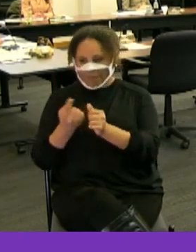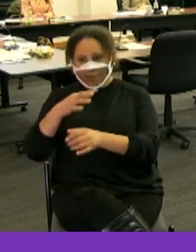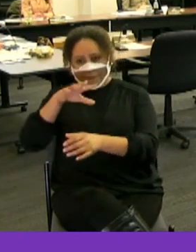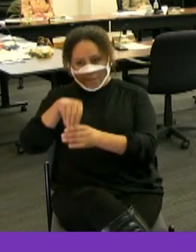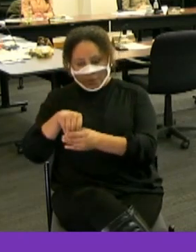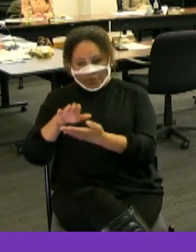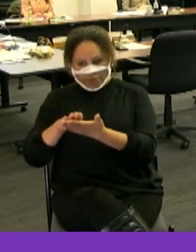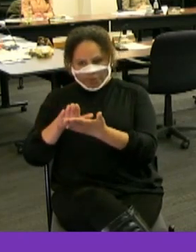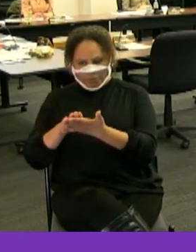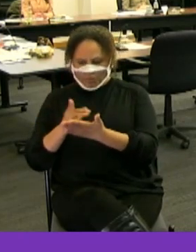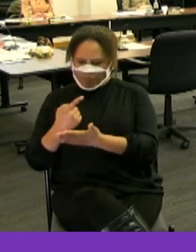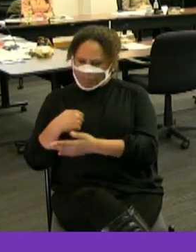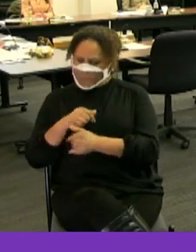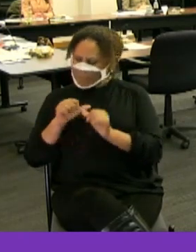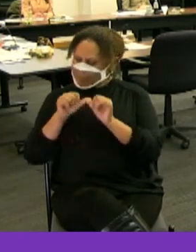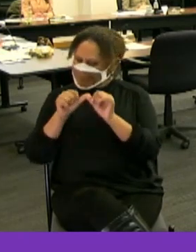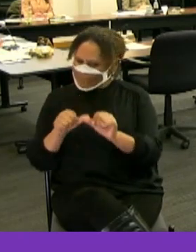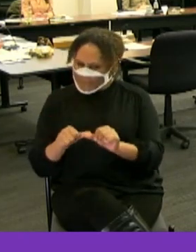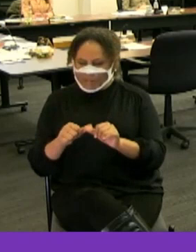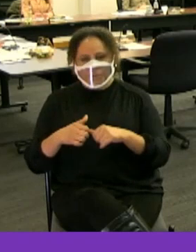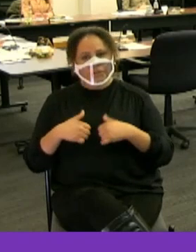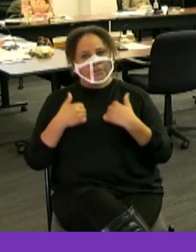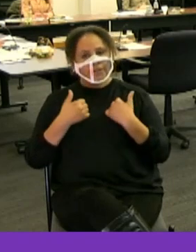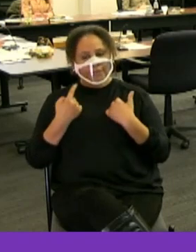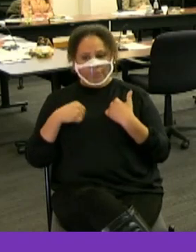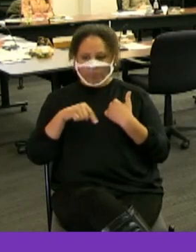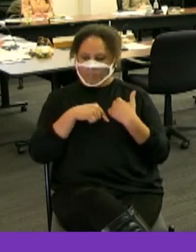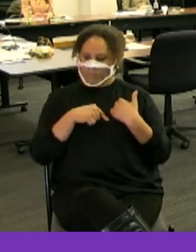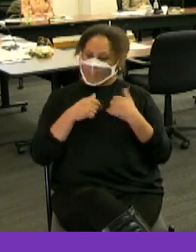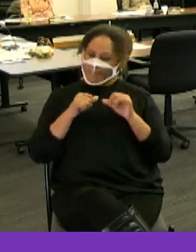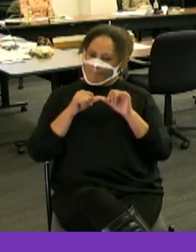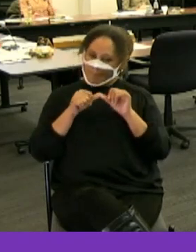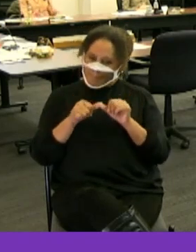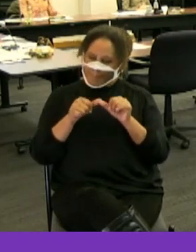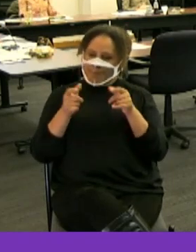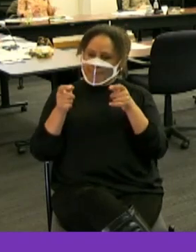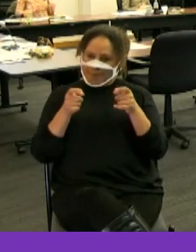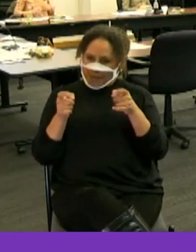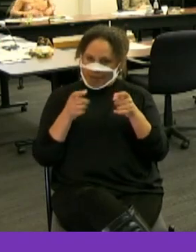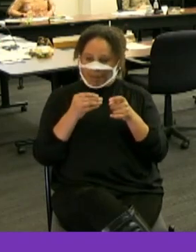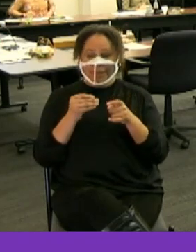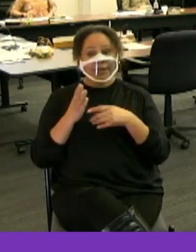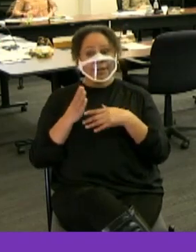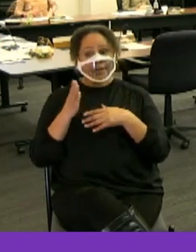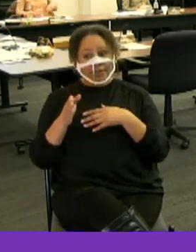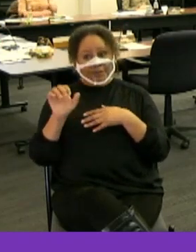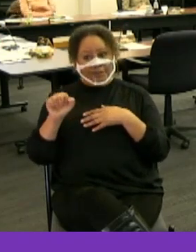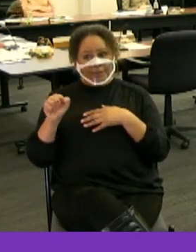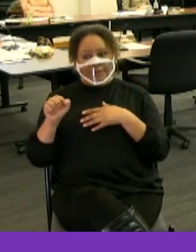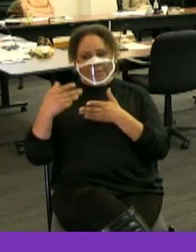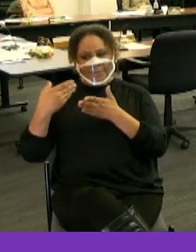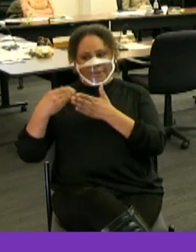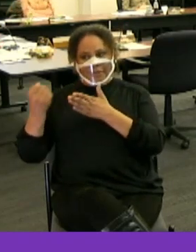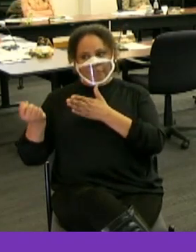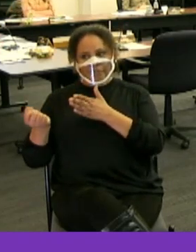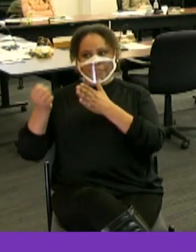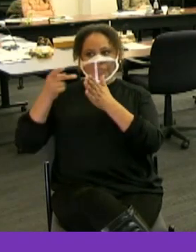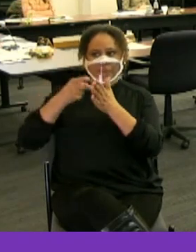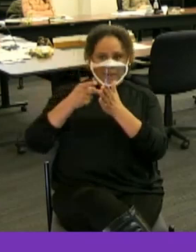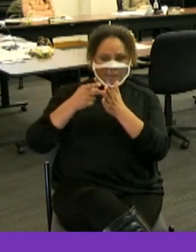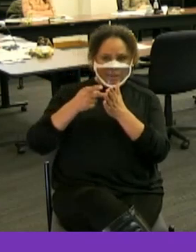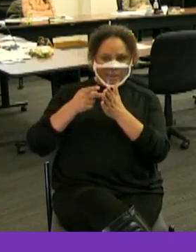we still survived. We managed through it. And eventually, yes, we were refunded